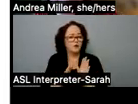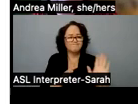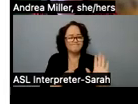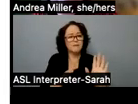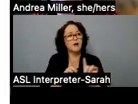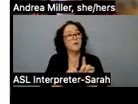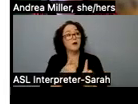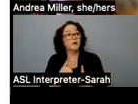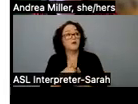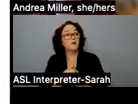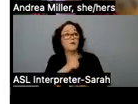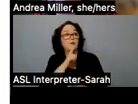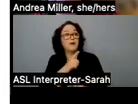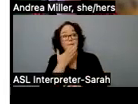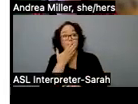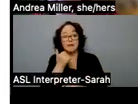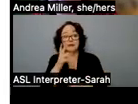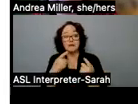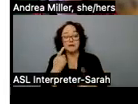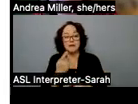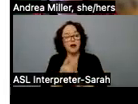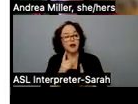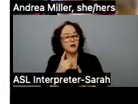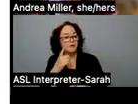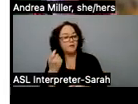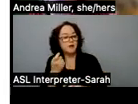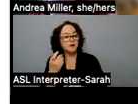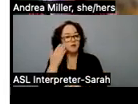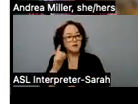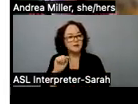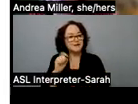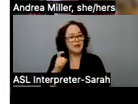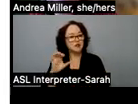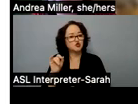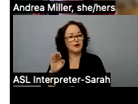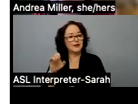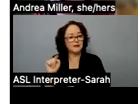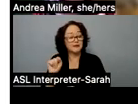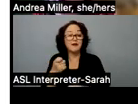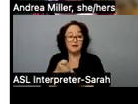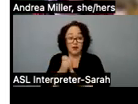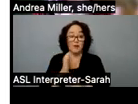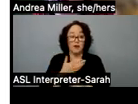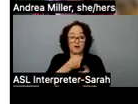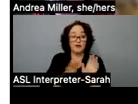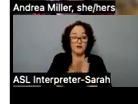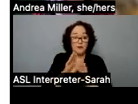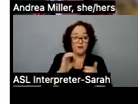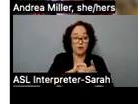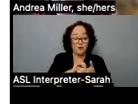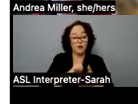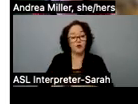co-developer because the guarantees for the tax credit investors actually came from our development partner. So we got a little bit